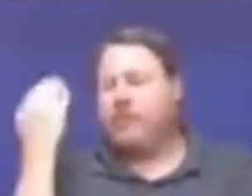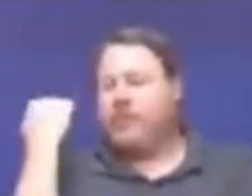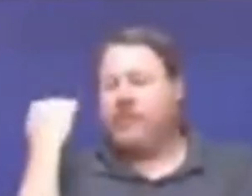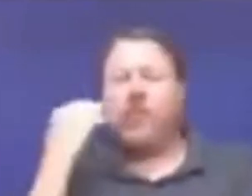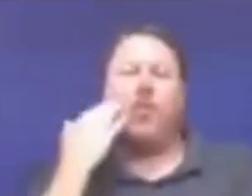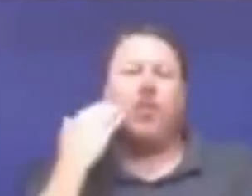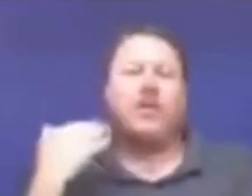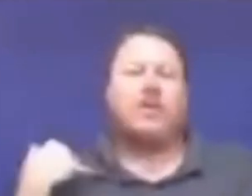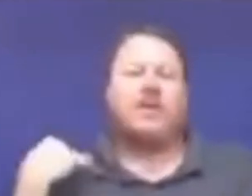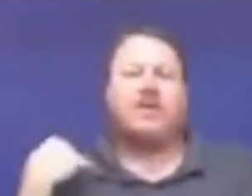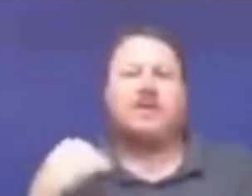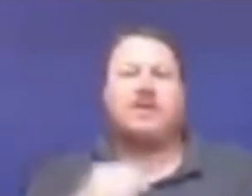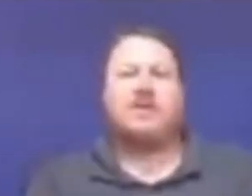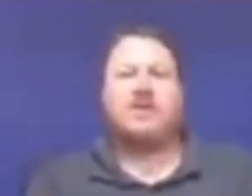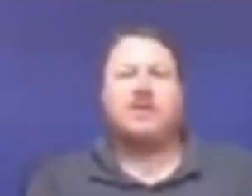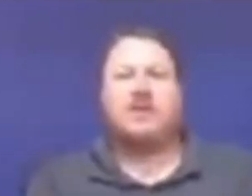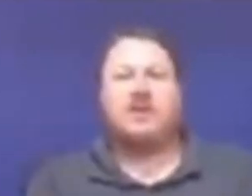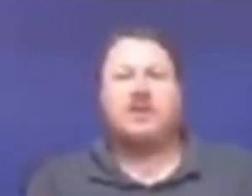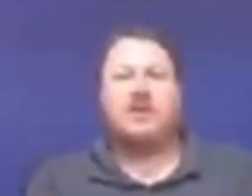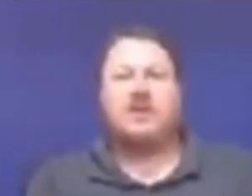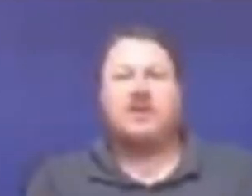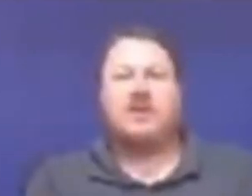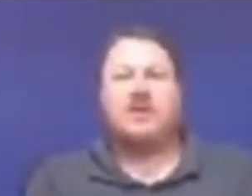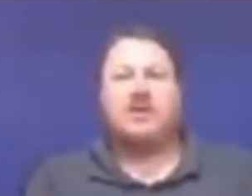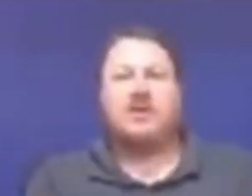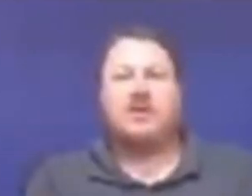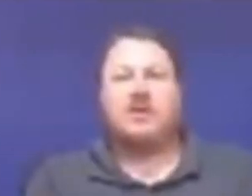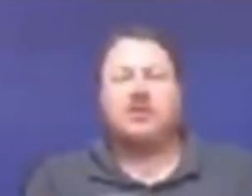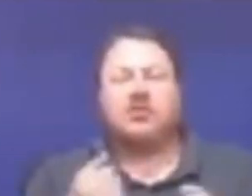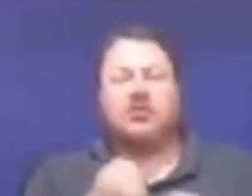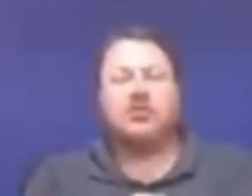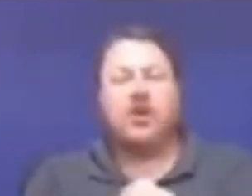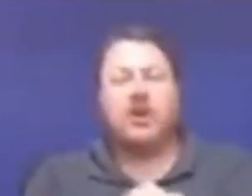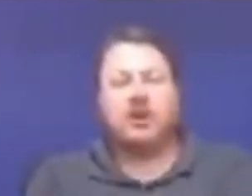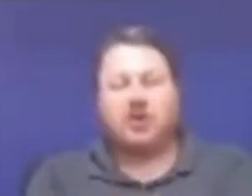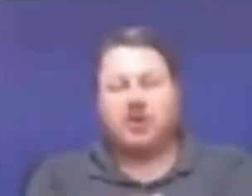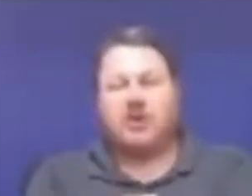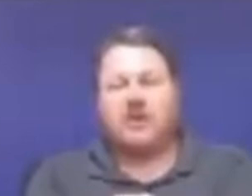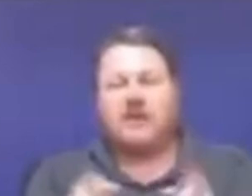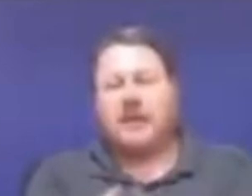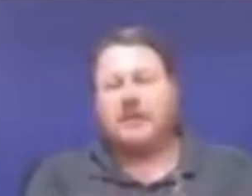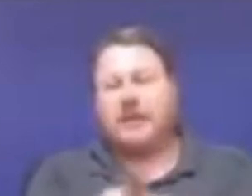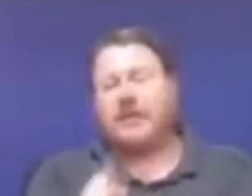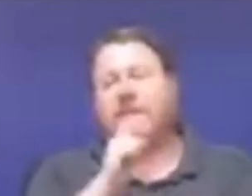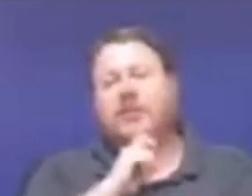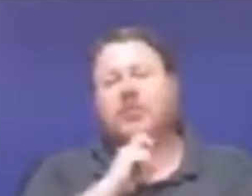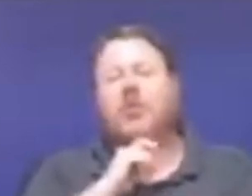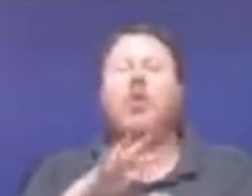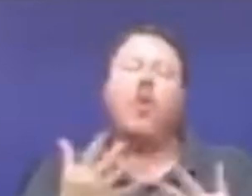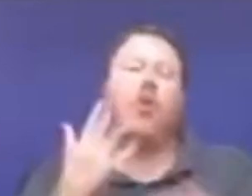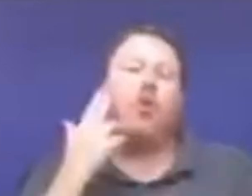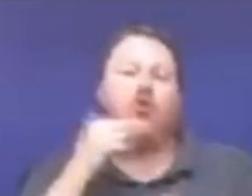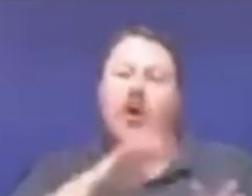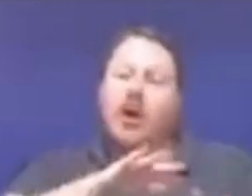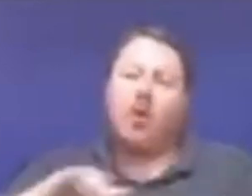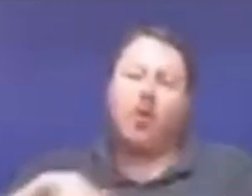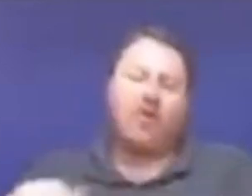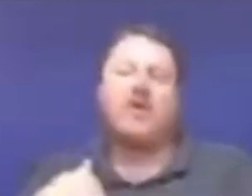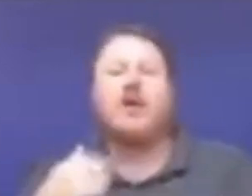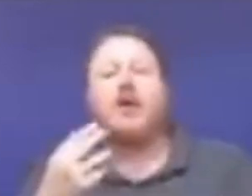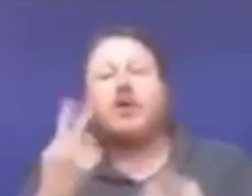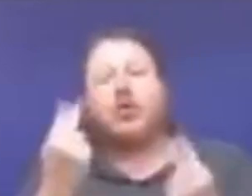Are you going to double down on your failed strategies, or is it time for you to step aside to make place for somebody who is everything that you are